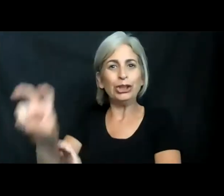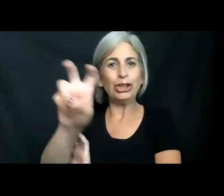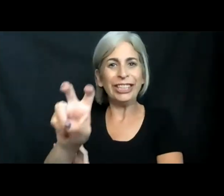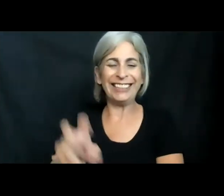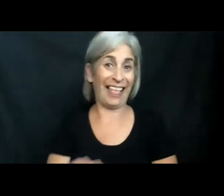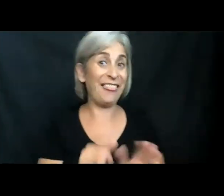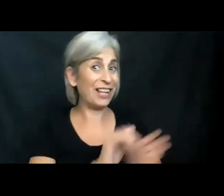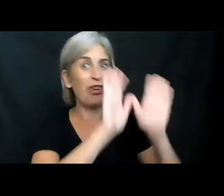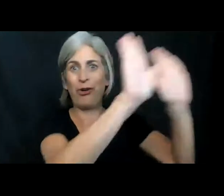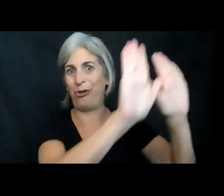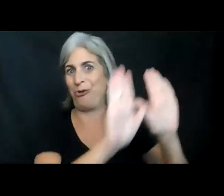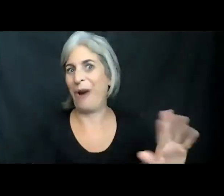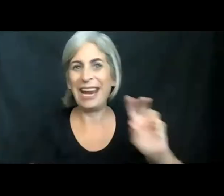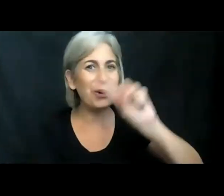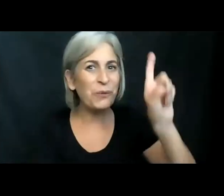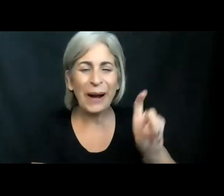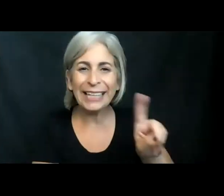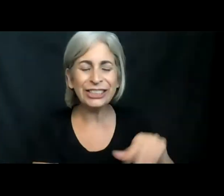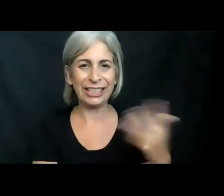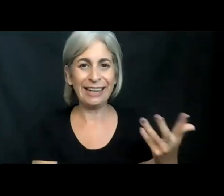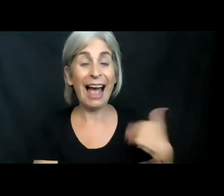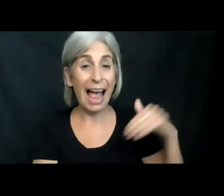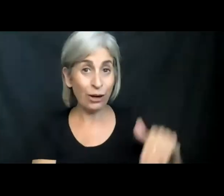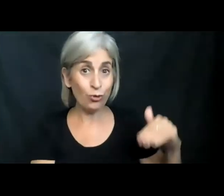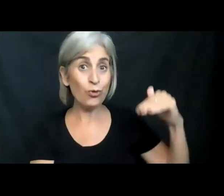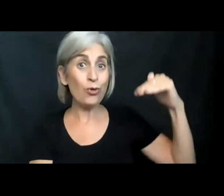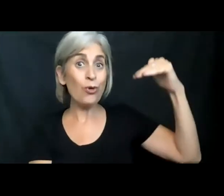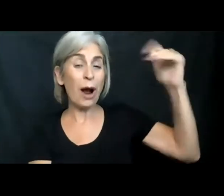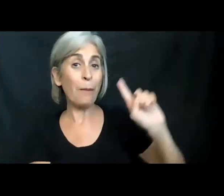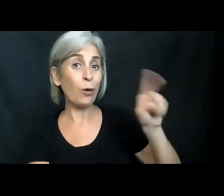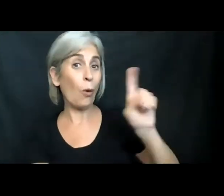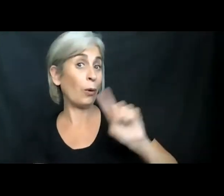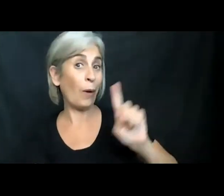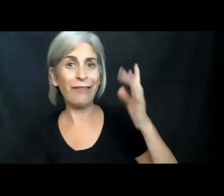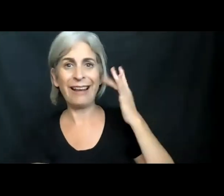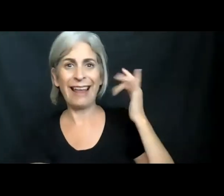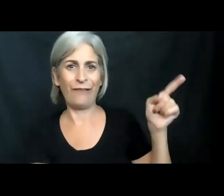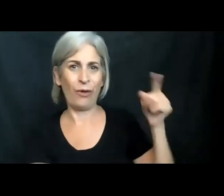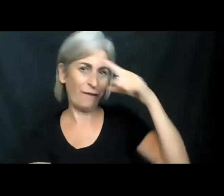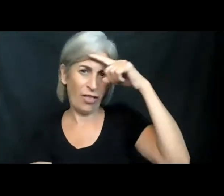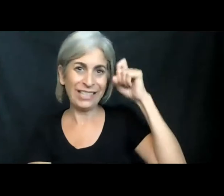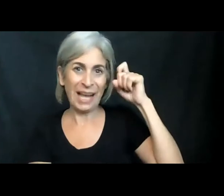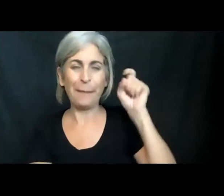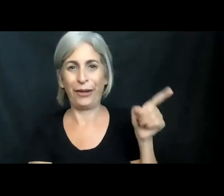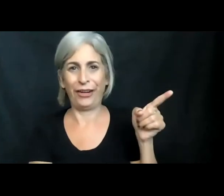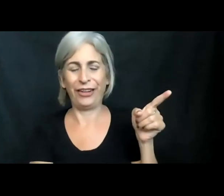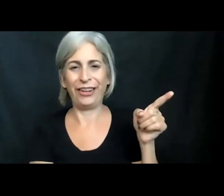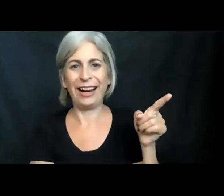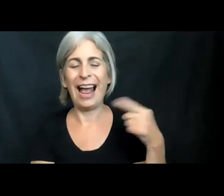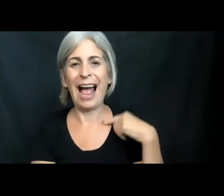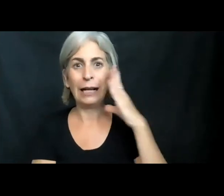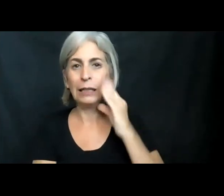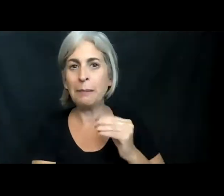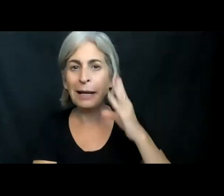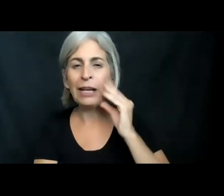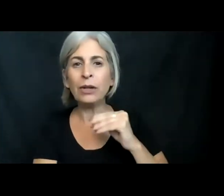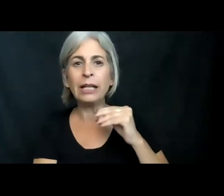so that's a great question. So I grew up going to California in the summers, and that's where I really experienced